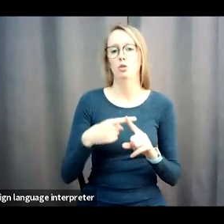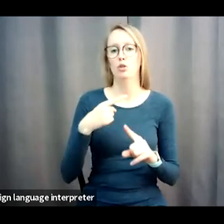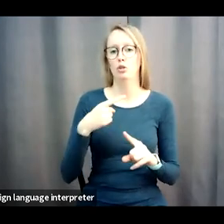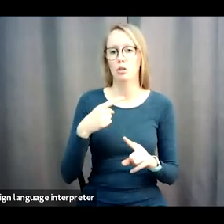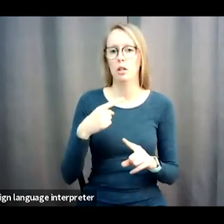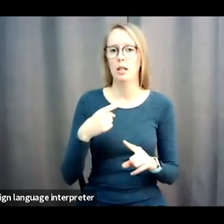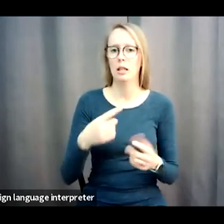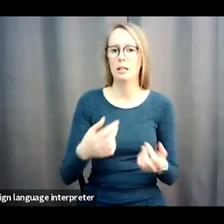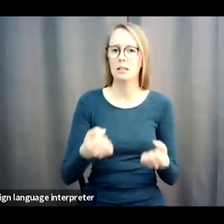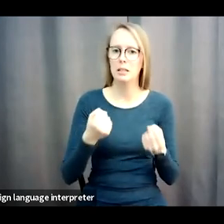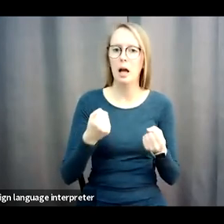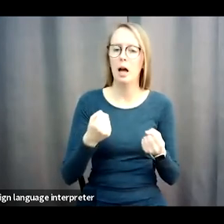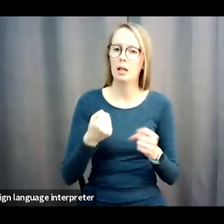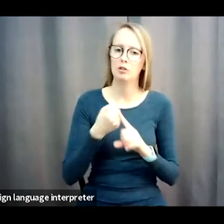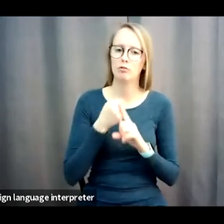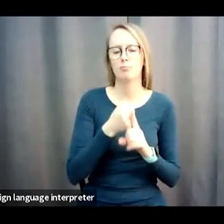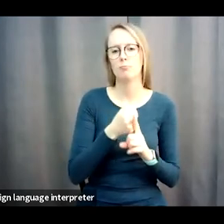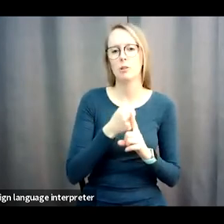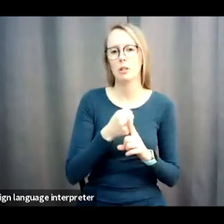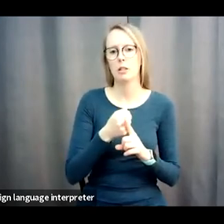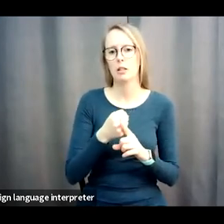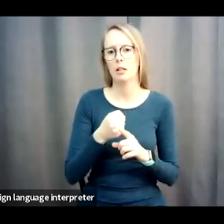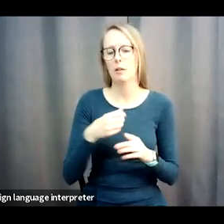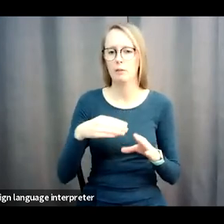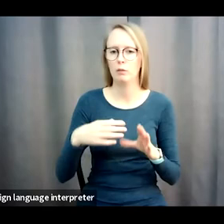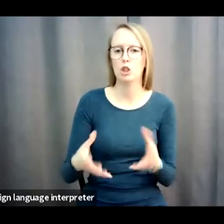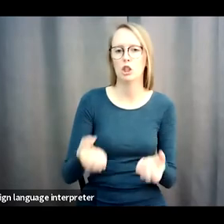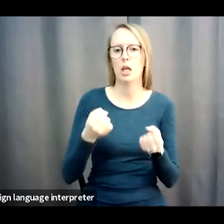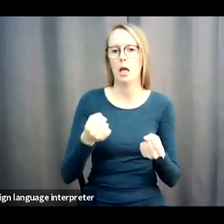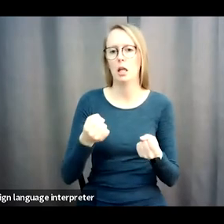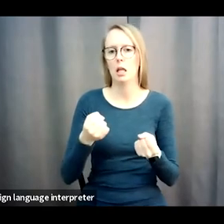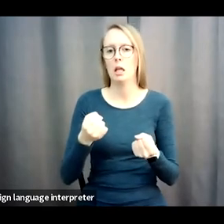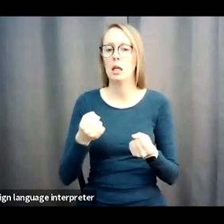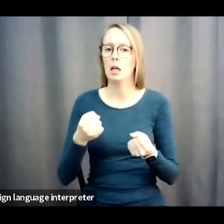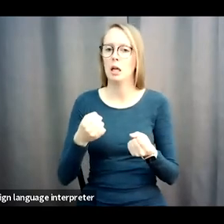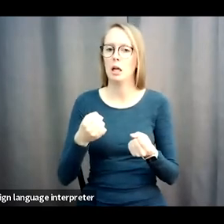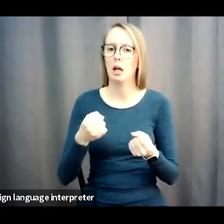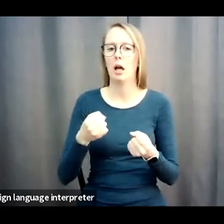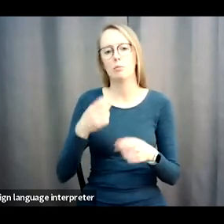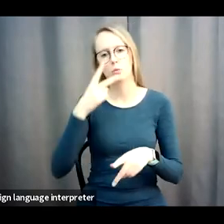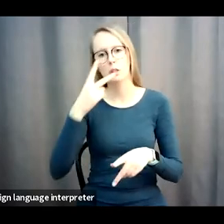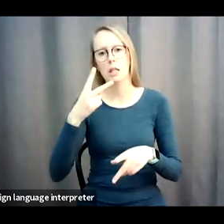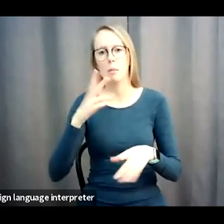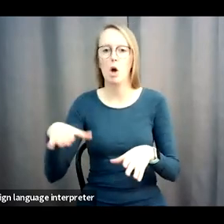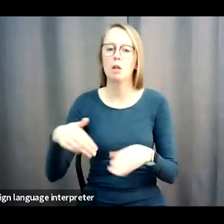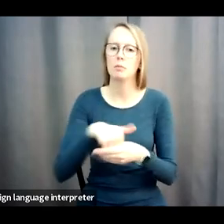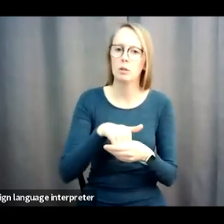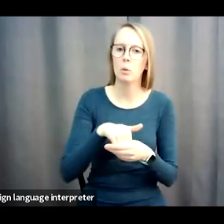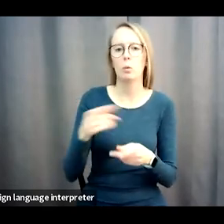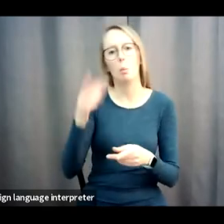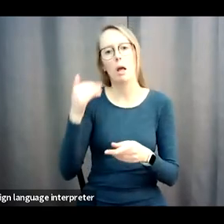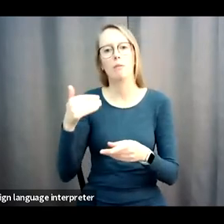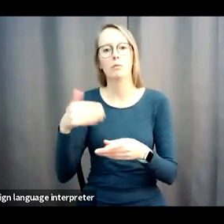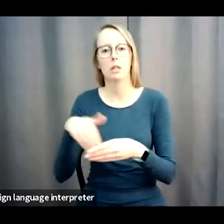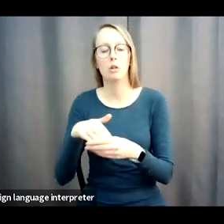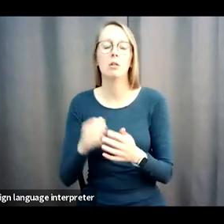strong commitment to reinforce the obligation to ensure that children are included and that they can participate. And